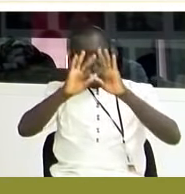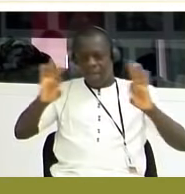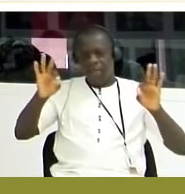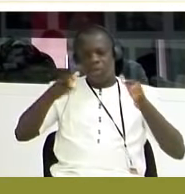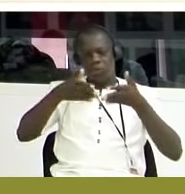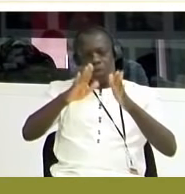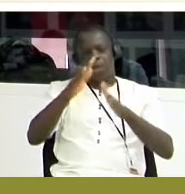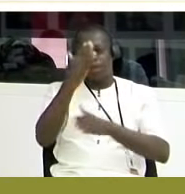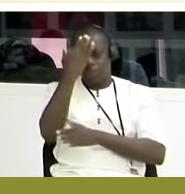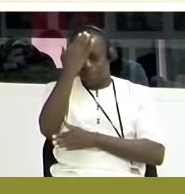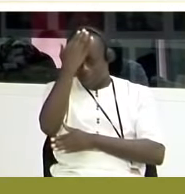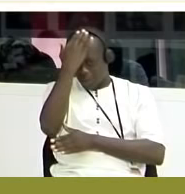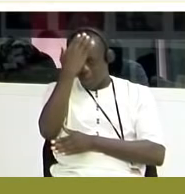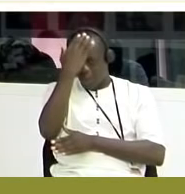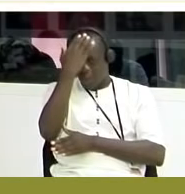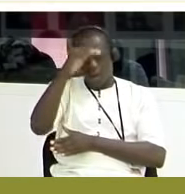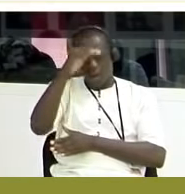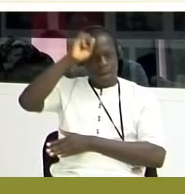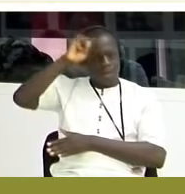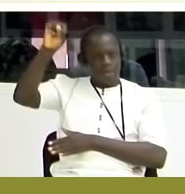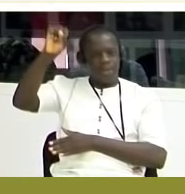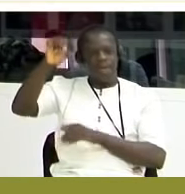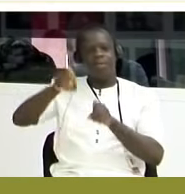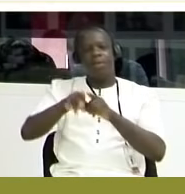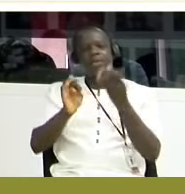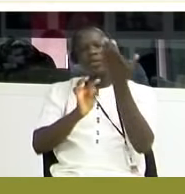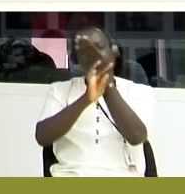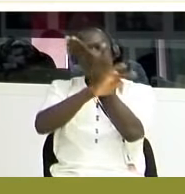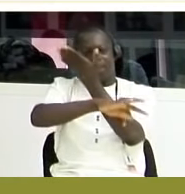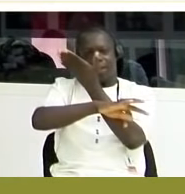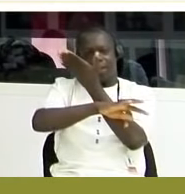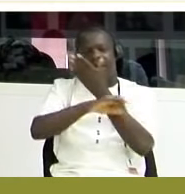Sir Dawda Jawara, at the Fajara Barracks.